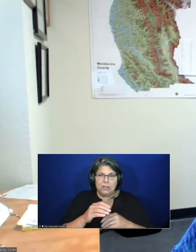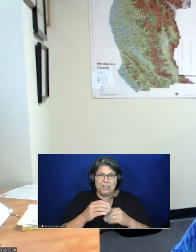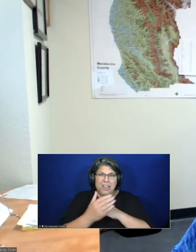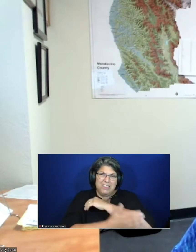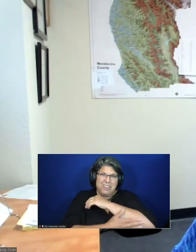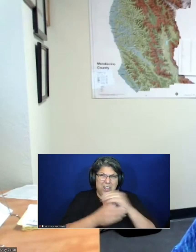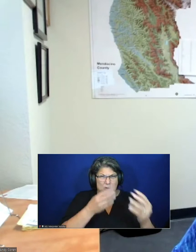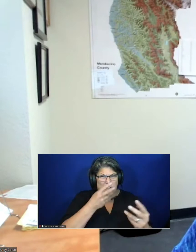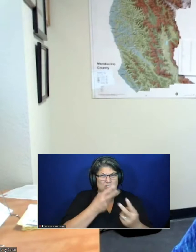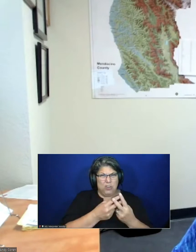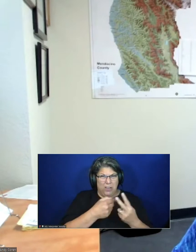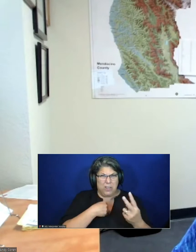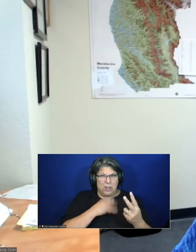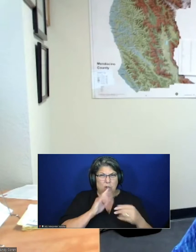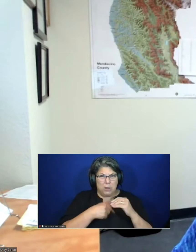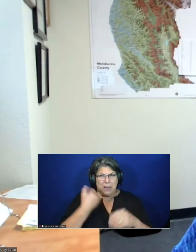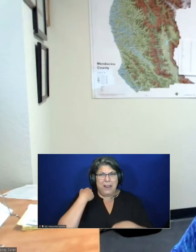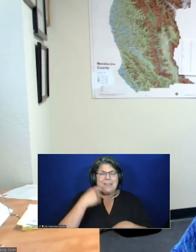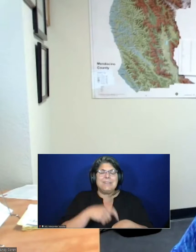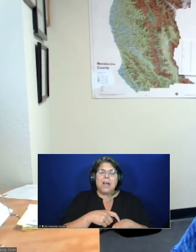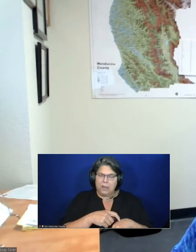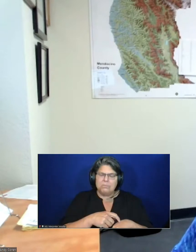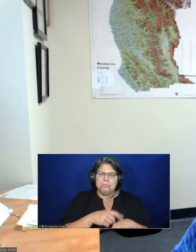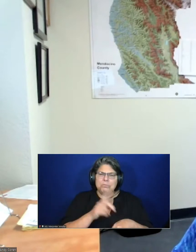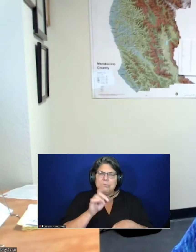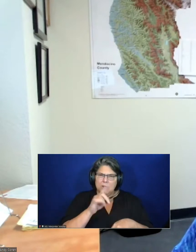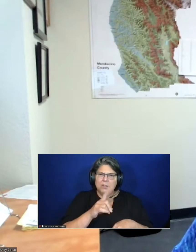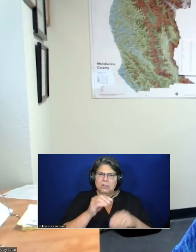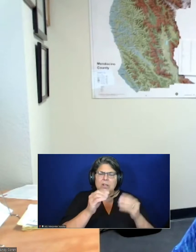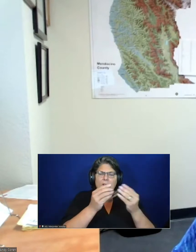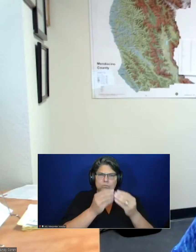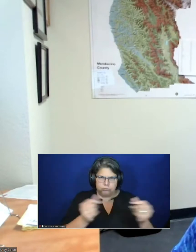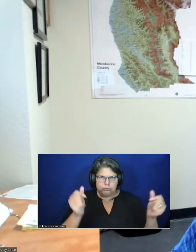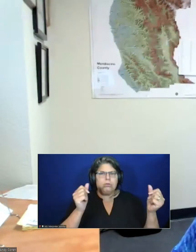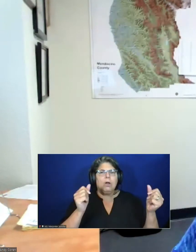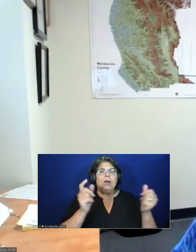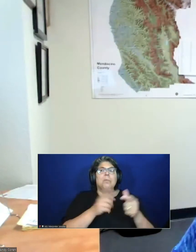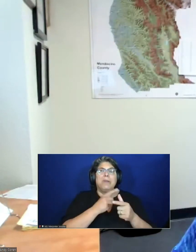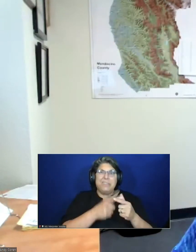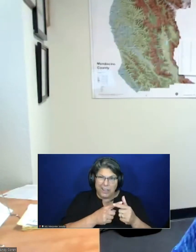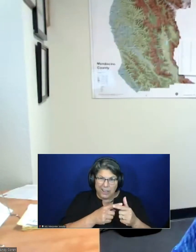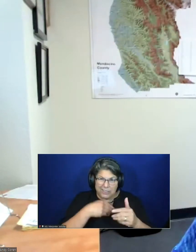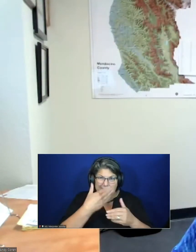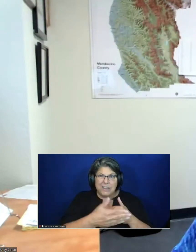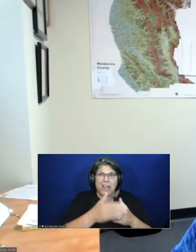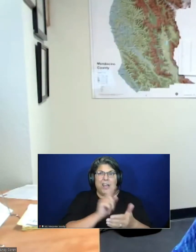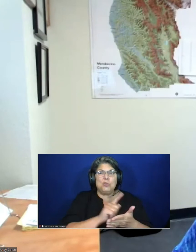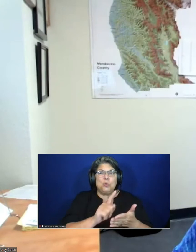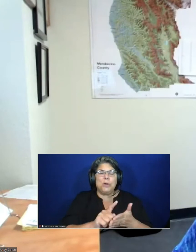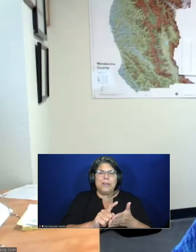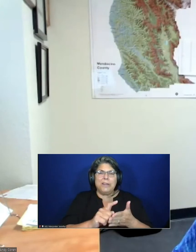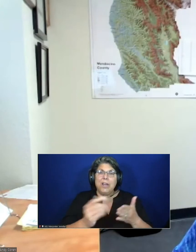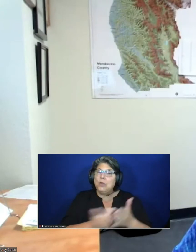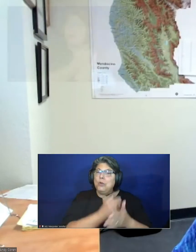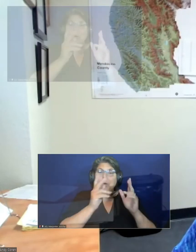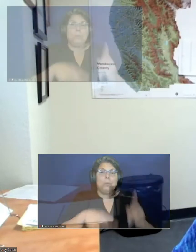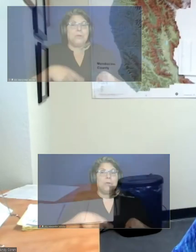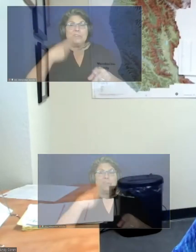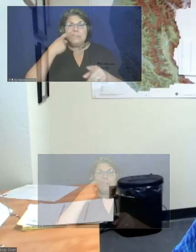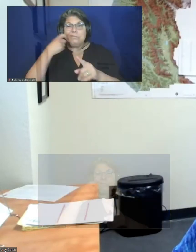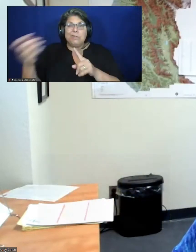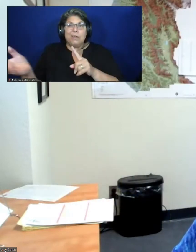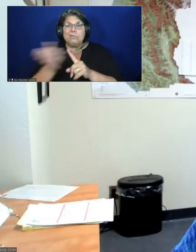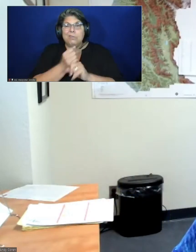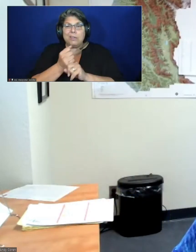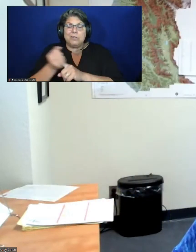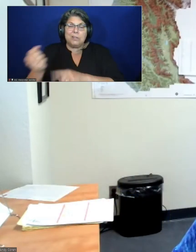reported on last time actually did close out, but in the next week, a new person who was arrested brought